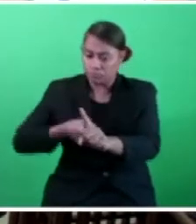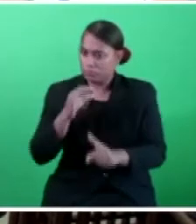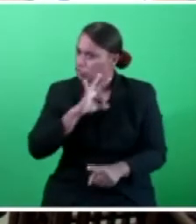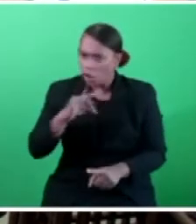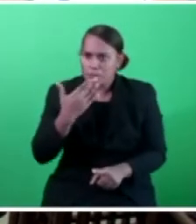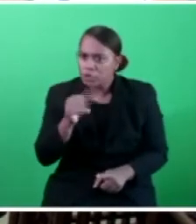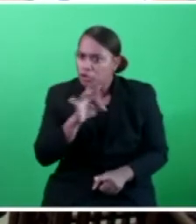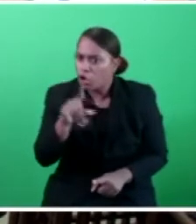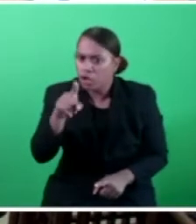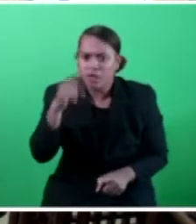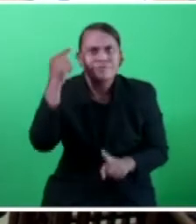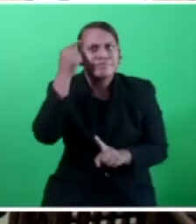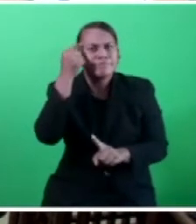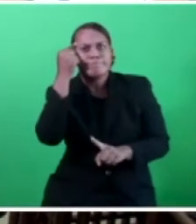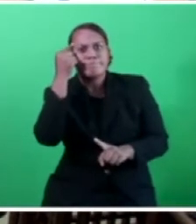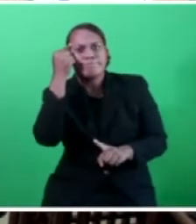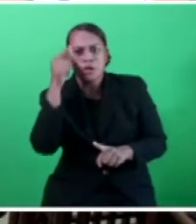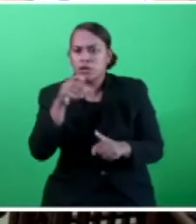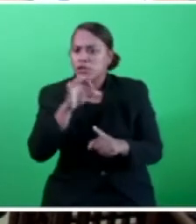lights.